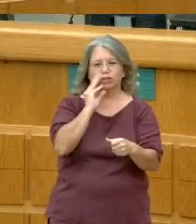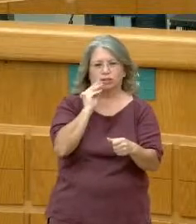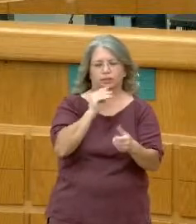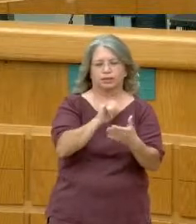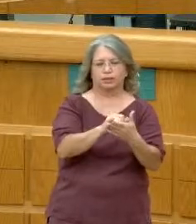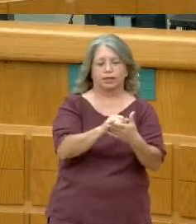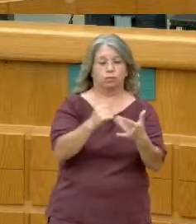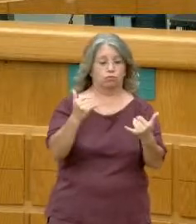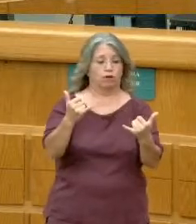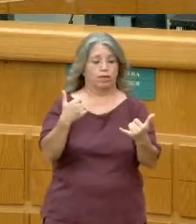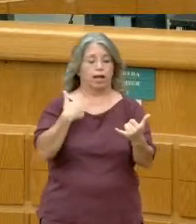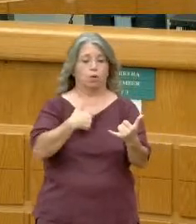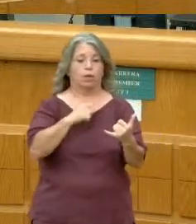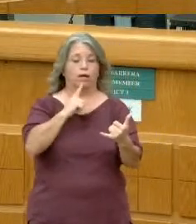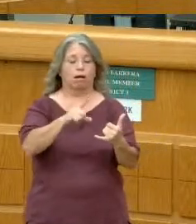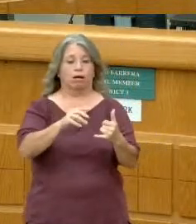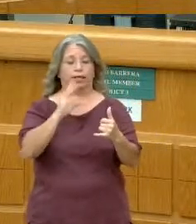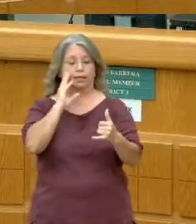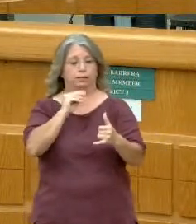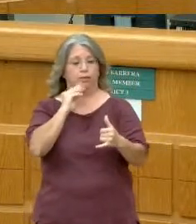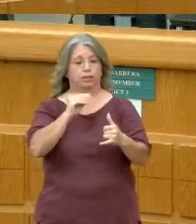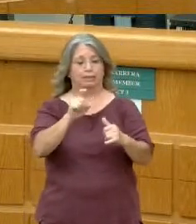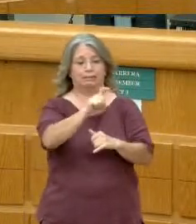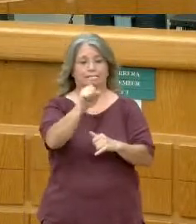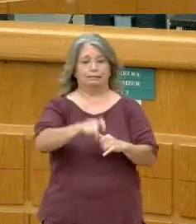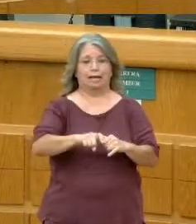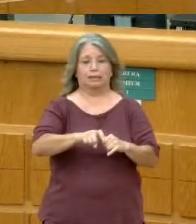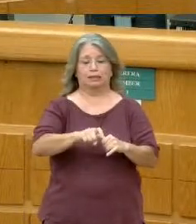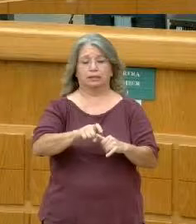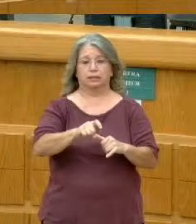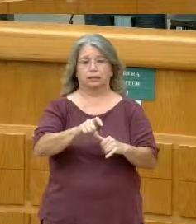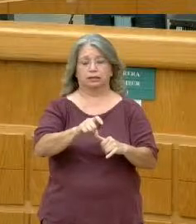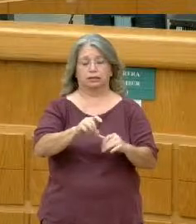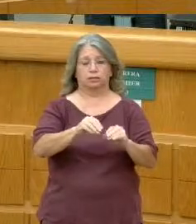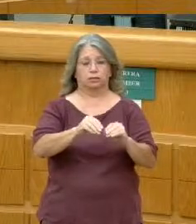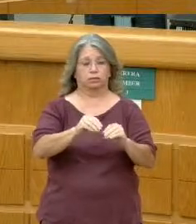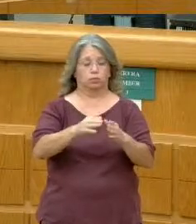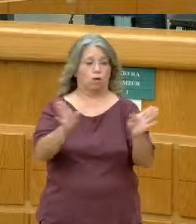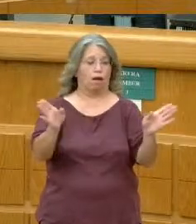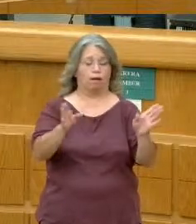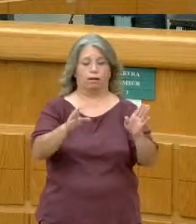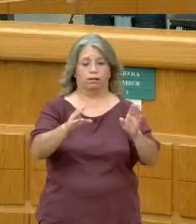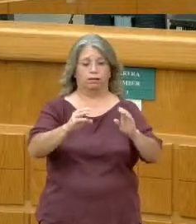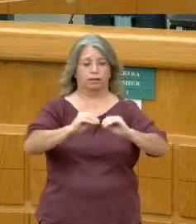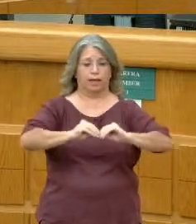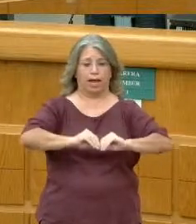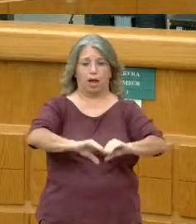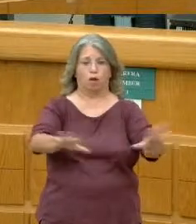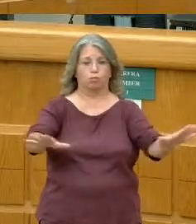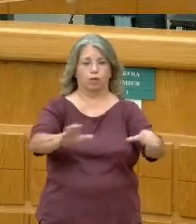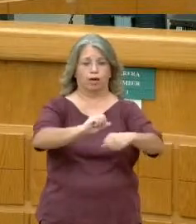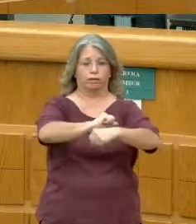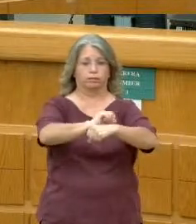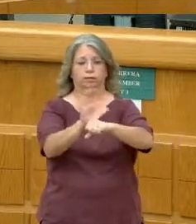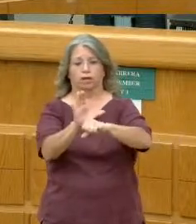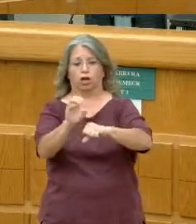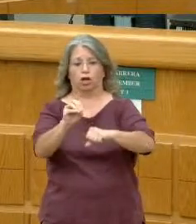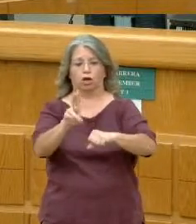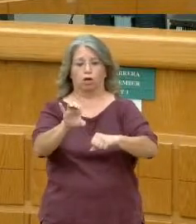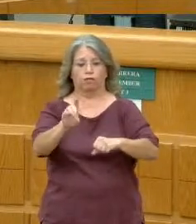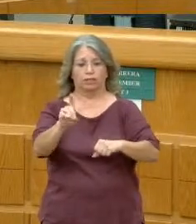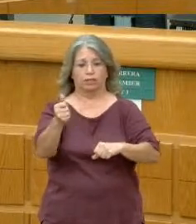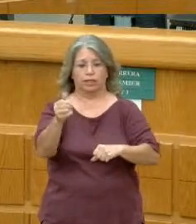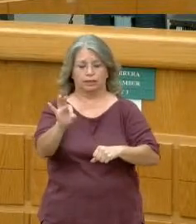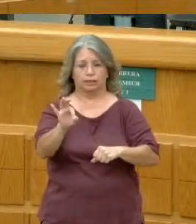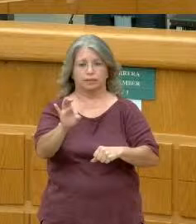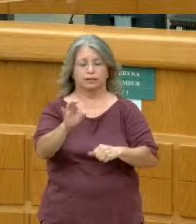we're experiencing a Texas-wide, if not a whole south of the United States-wide outbreak of COVID-19. This